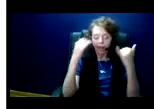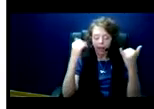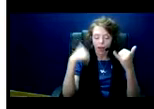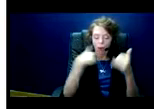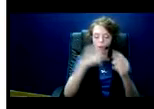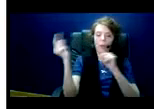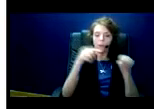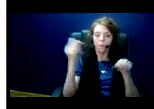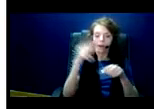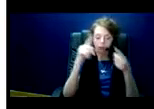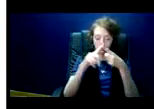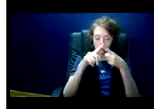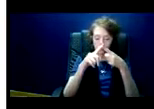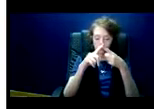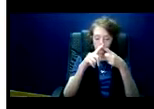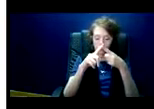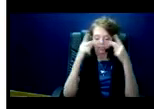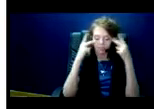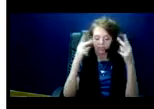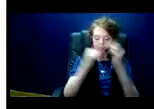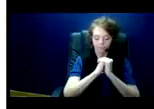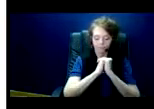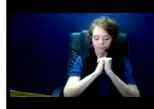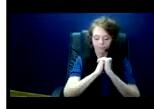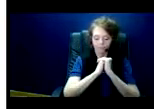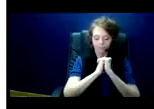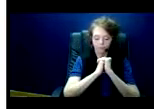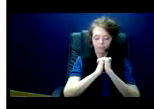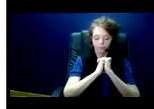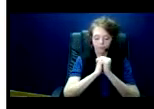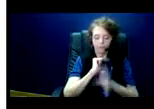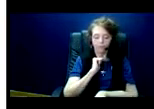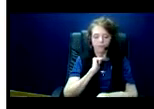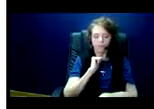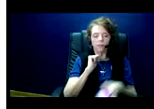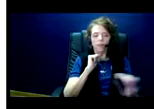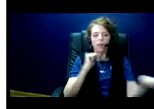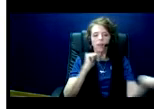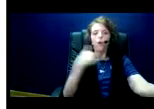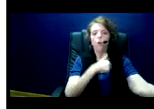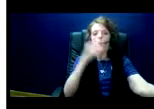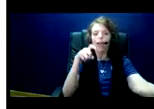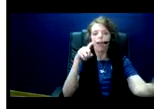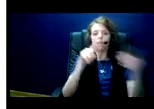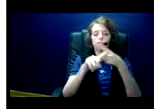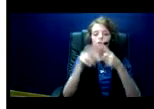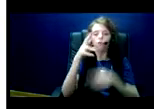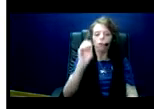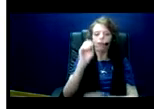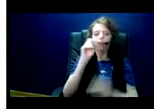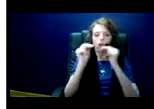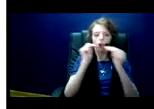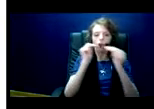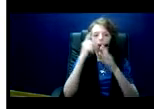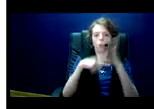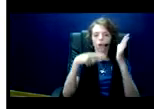does keep space mean when we're all on Zoom? It's a little bit different, and so we're having to sort of renegotiate what these things look like. We would sort of